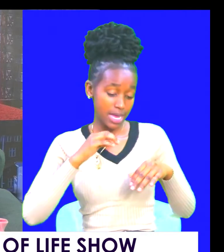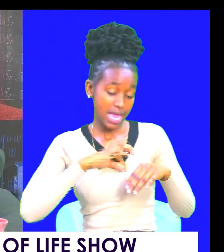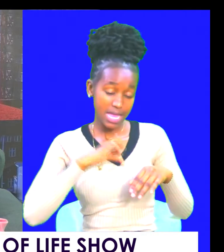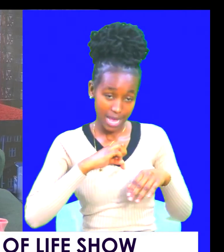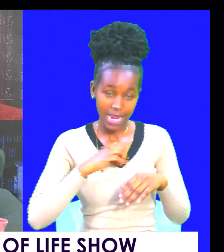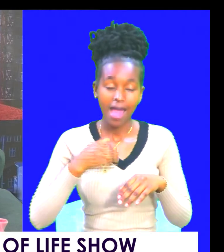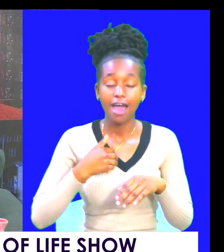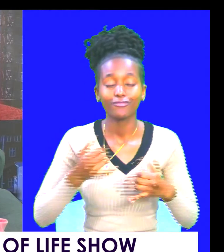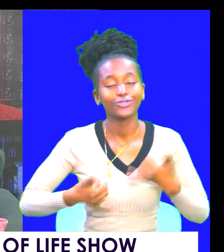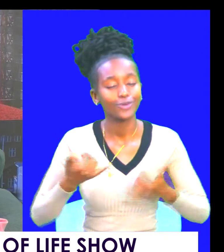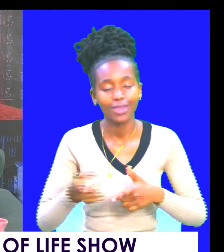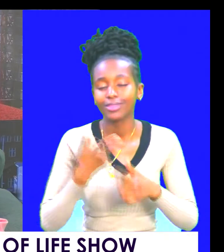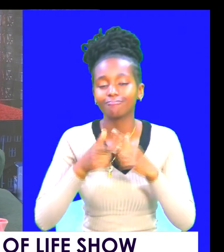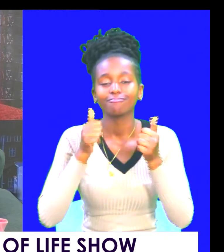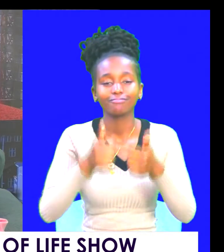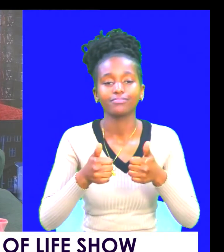Have you ever struck gold?